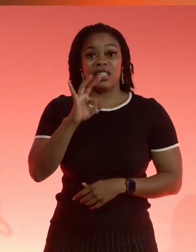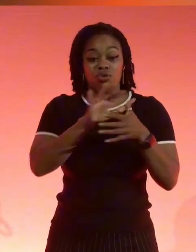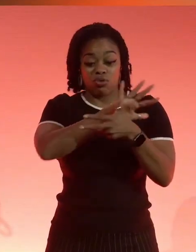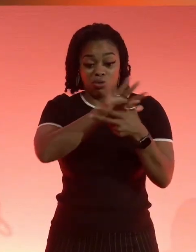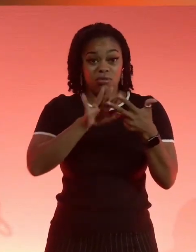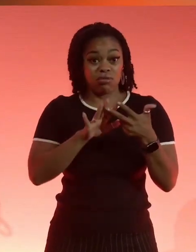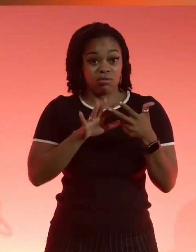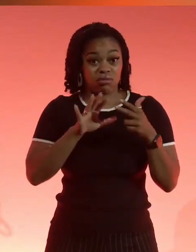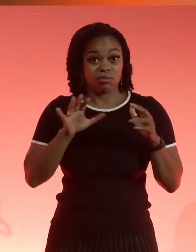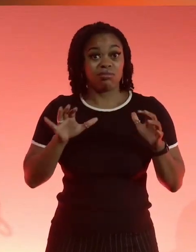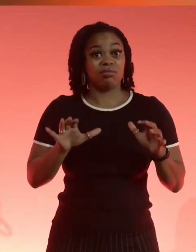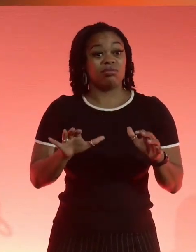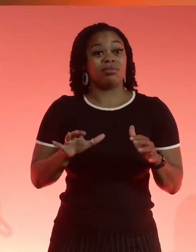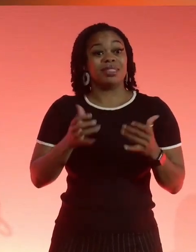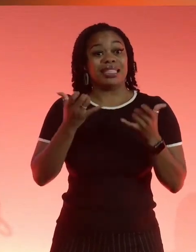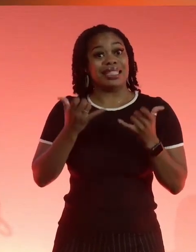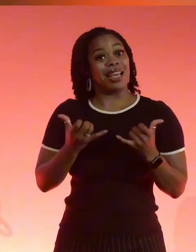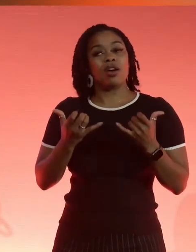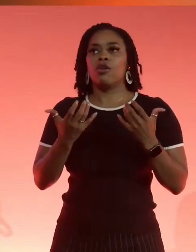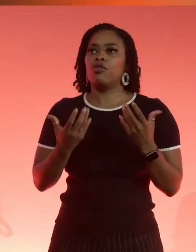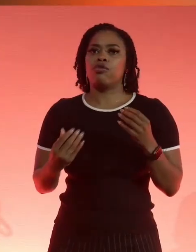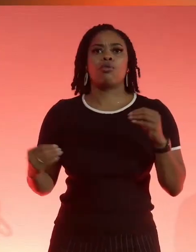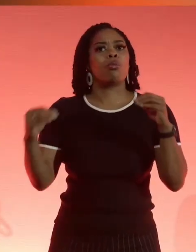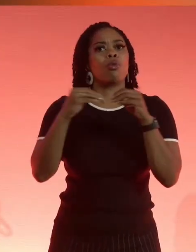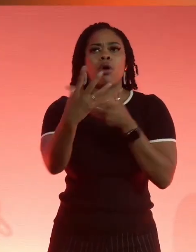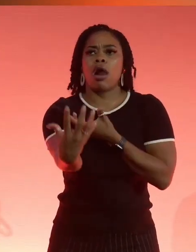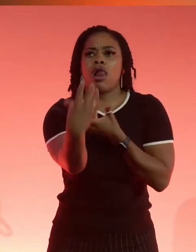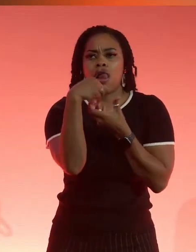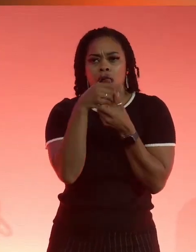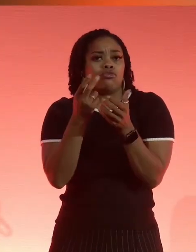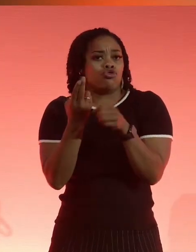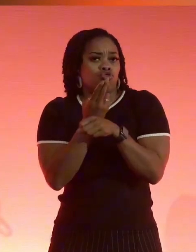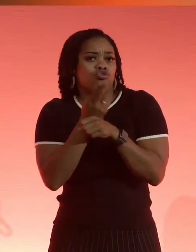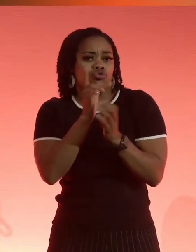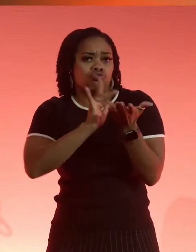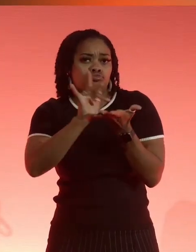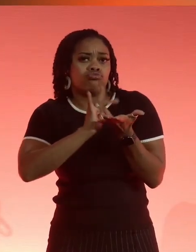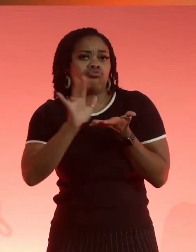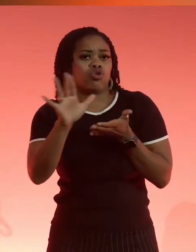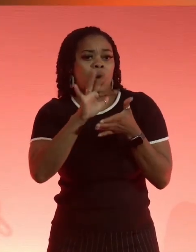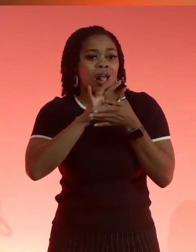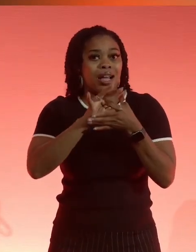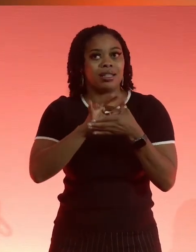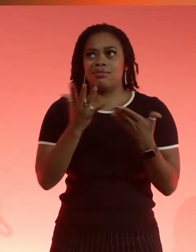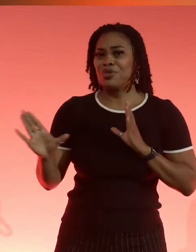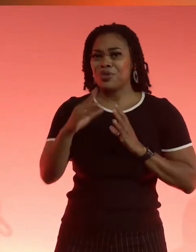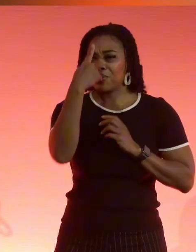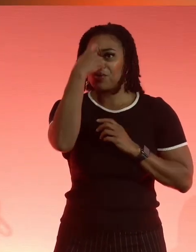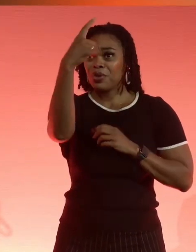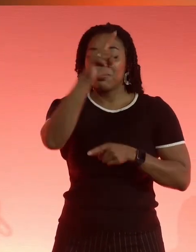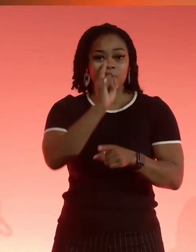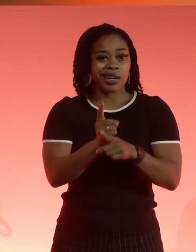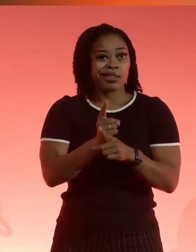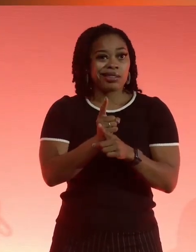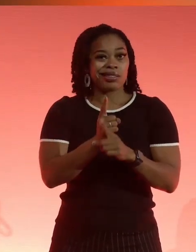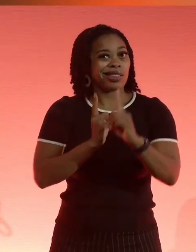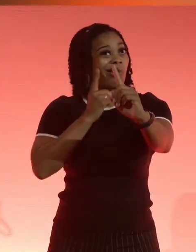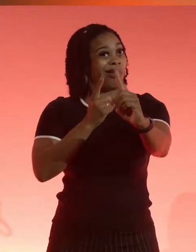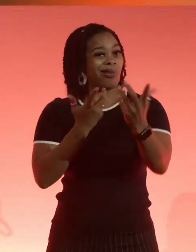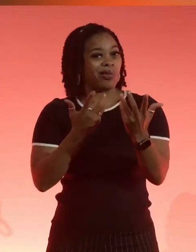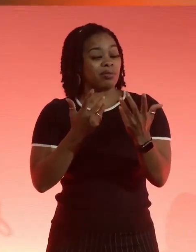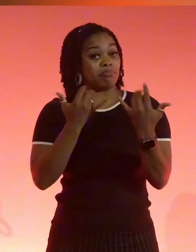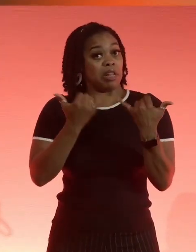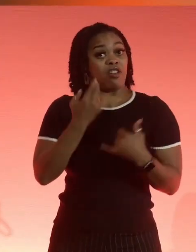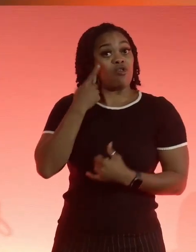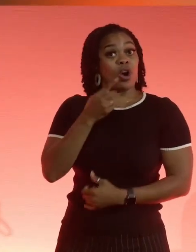of this, you get higher engagement with your content. Every marketeer's dream here, and it's working for HubSpot,